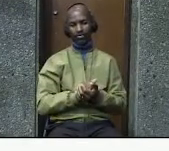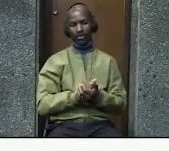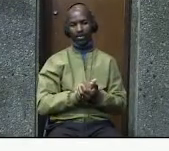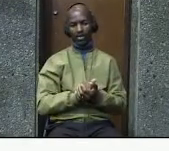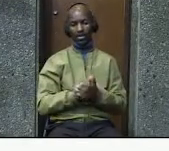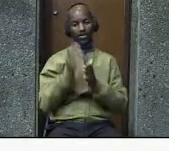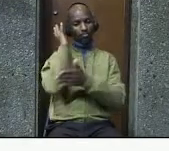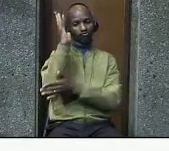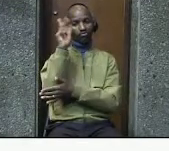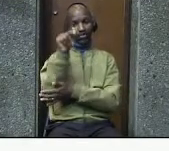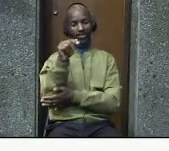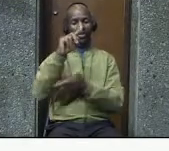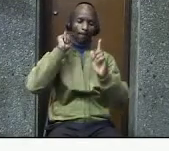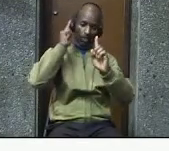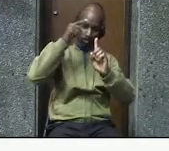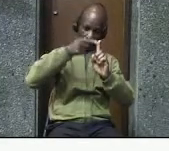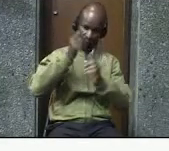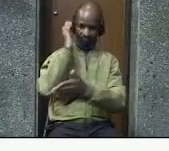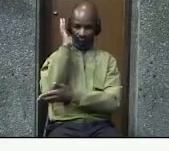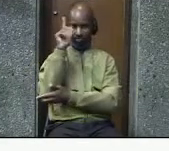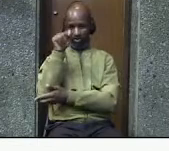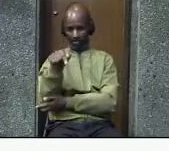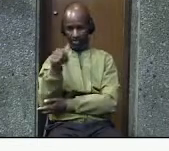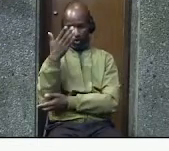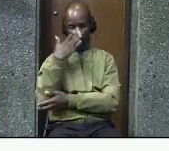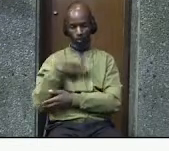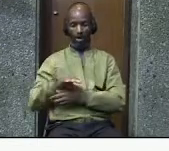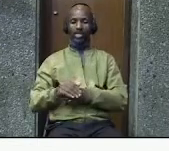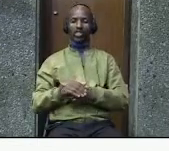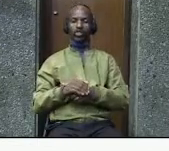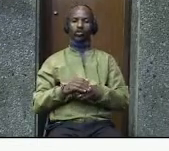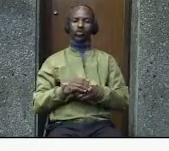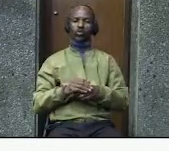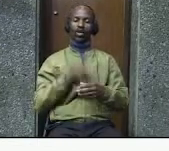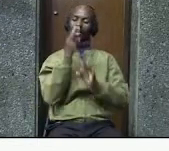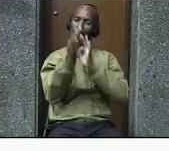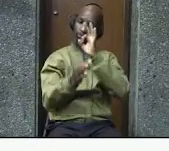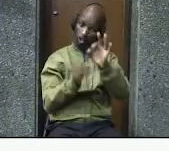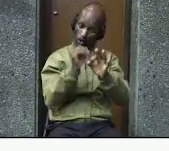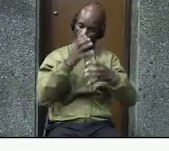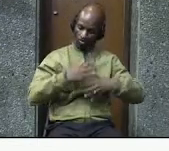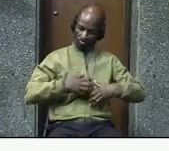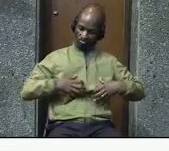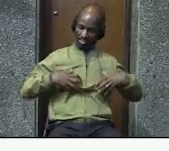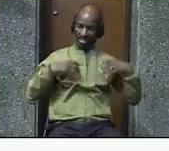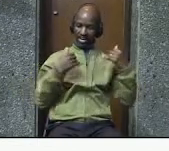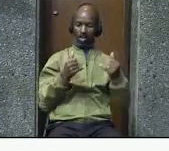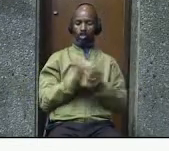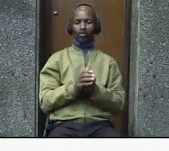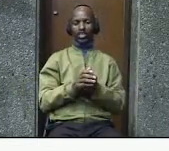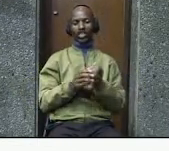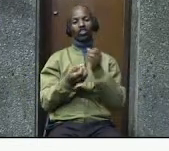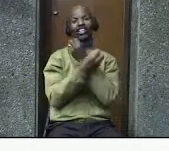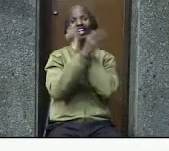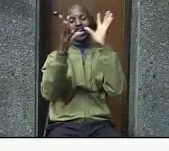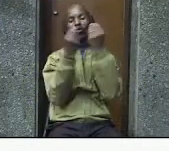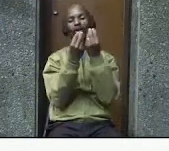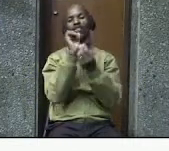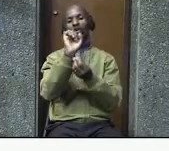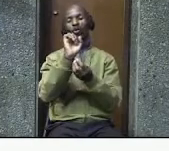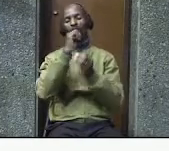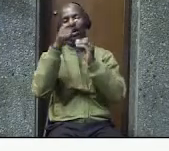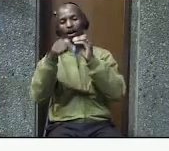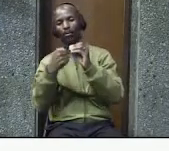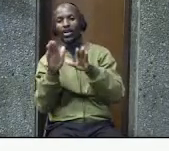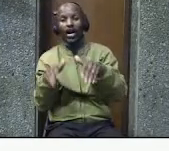this presentation, the purpose of this presentation is to really allay your concerns and to really be transparent with you